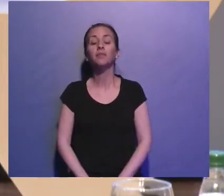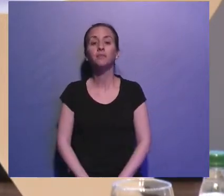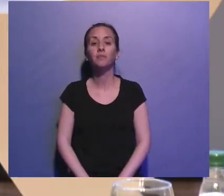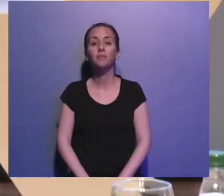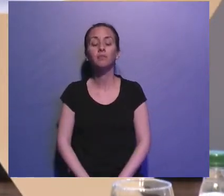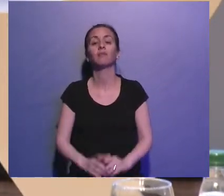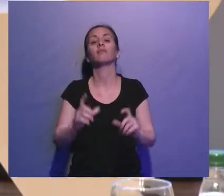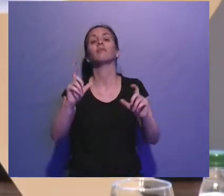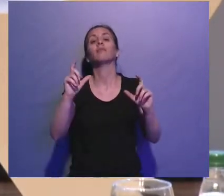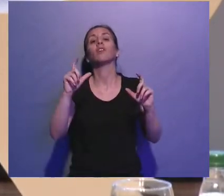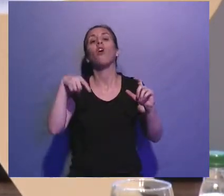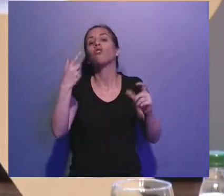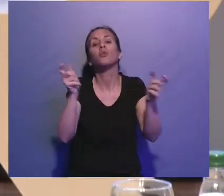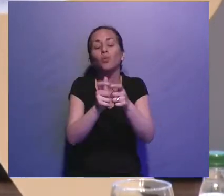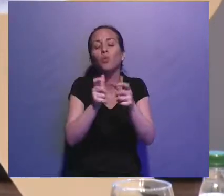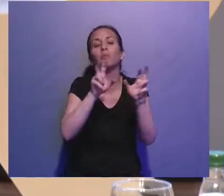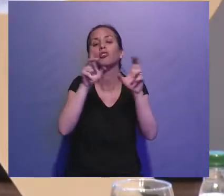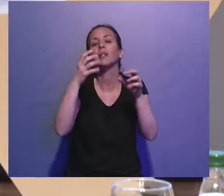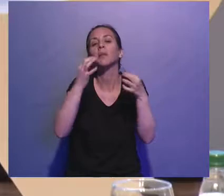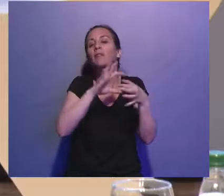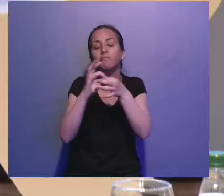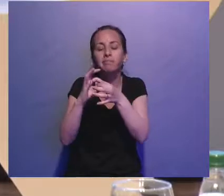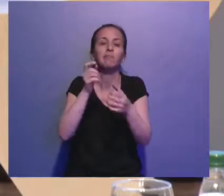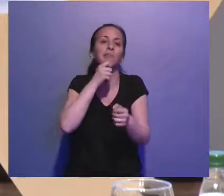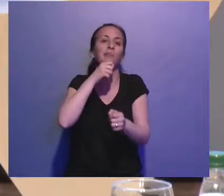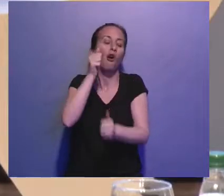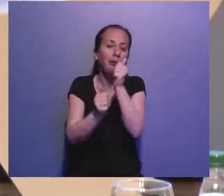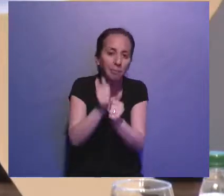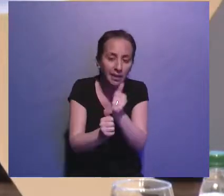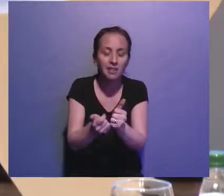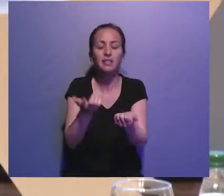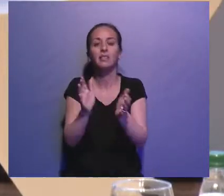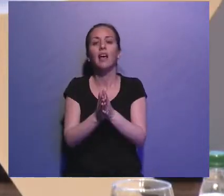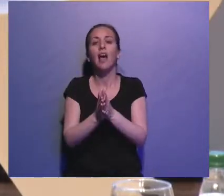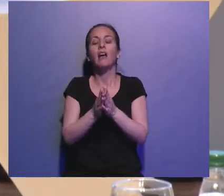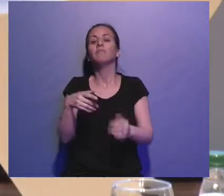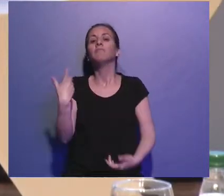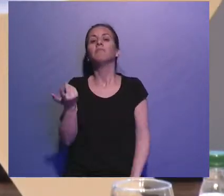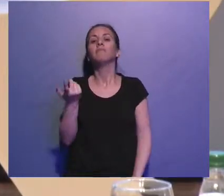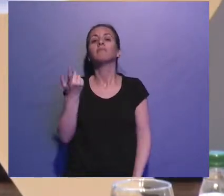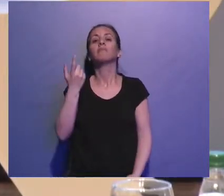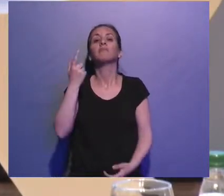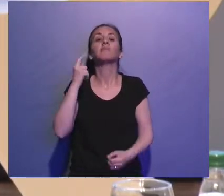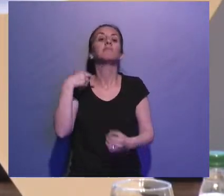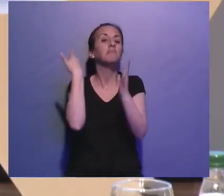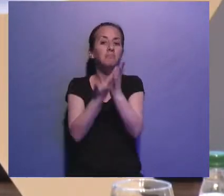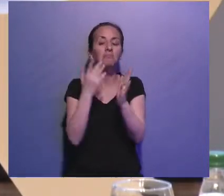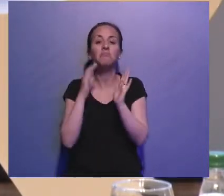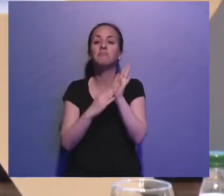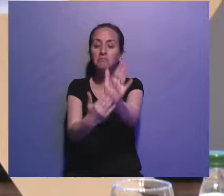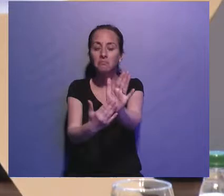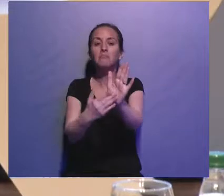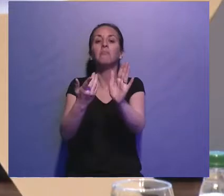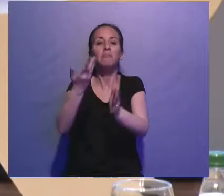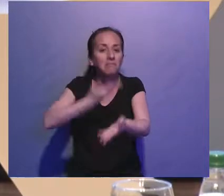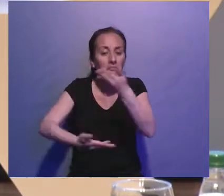they tried to reach entrepreneurs. And they presented the policy, they asked for feedback, but they also got to talking about other challenges